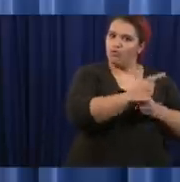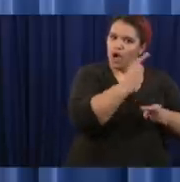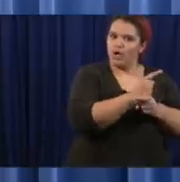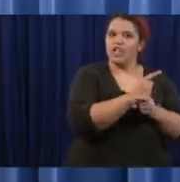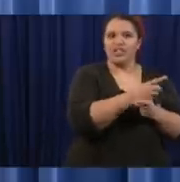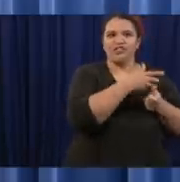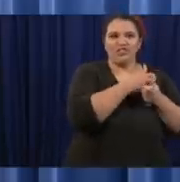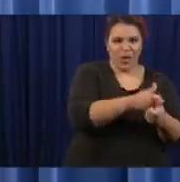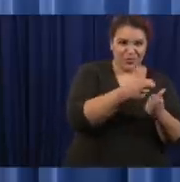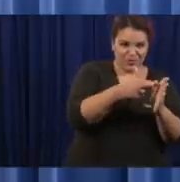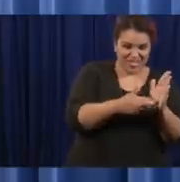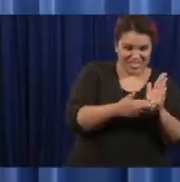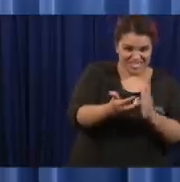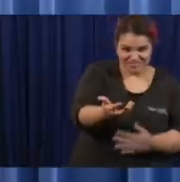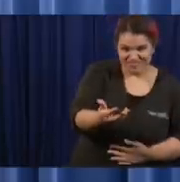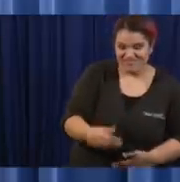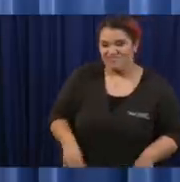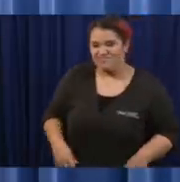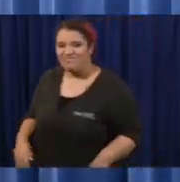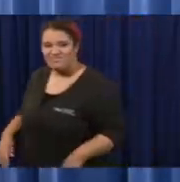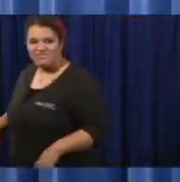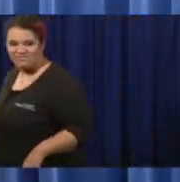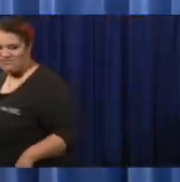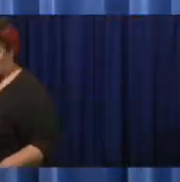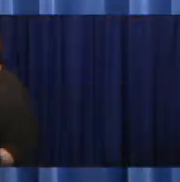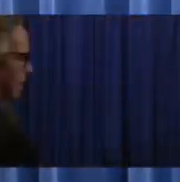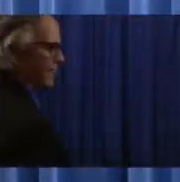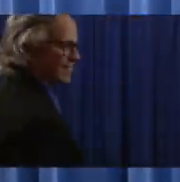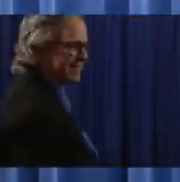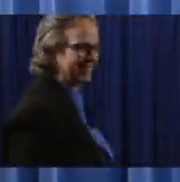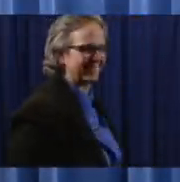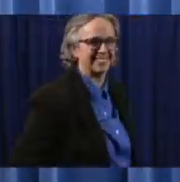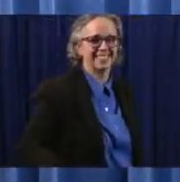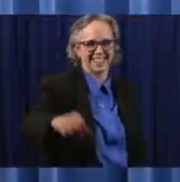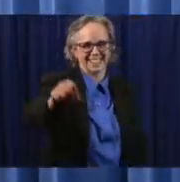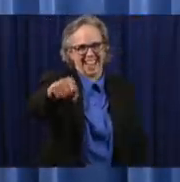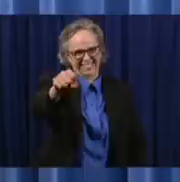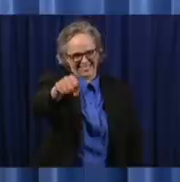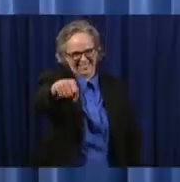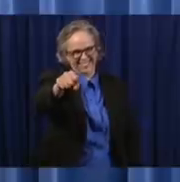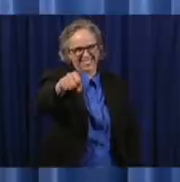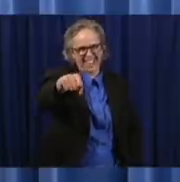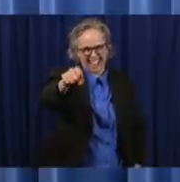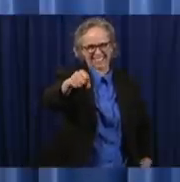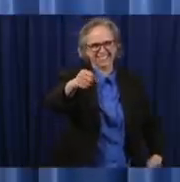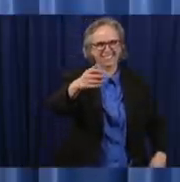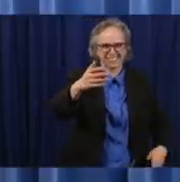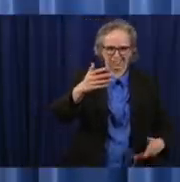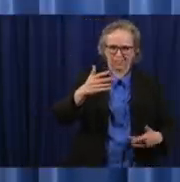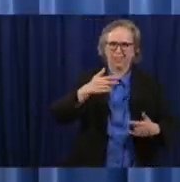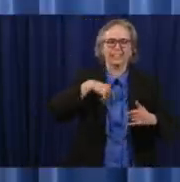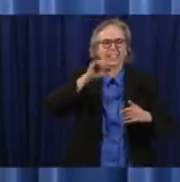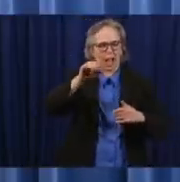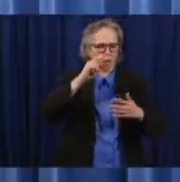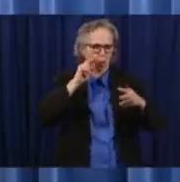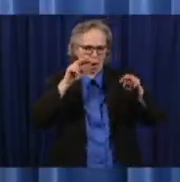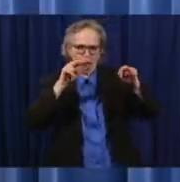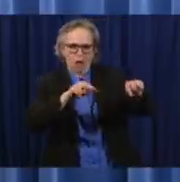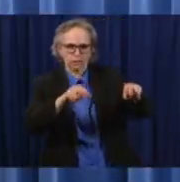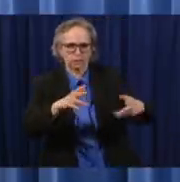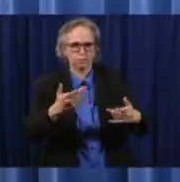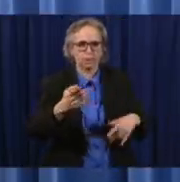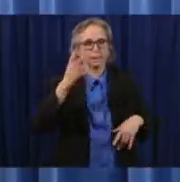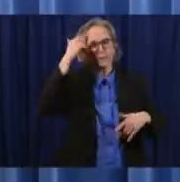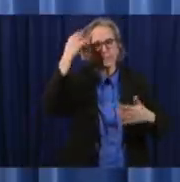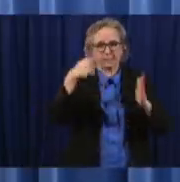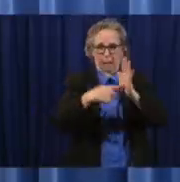Yes, we're going to certainly look at that. I think that campgrounds, for example, there's